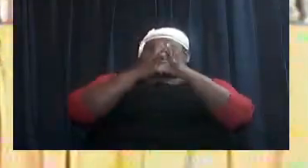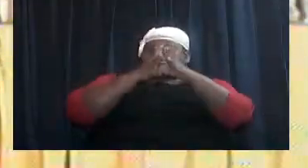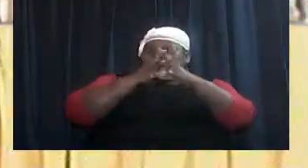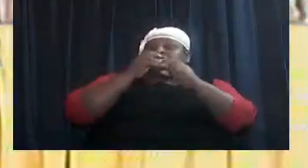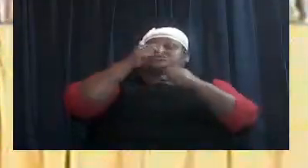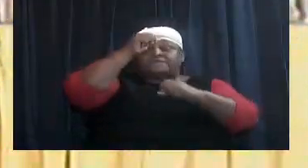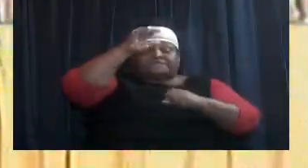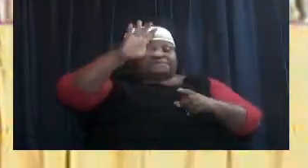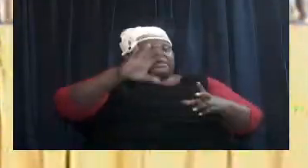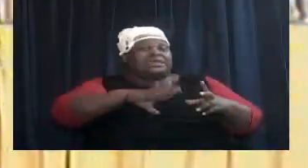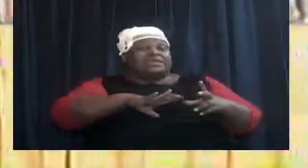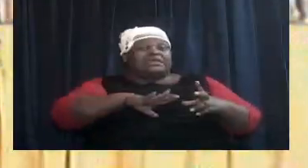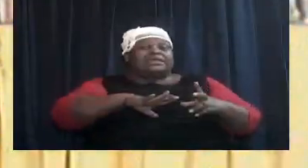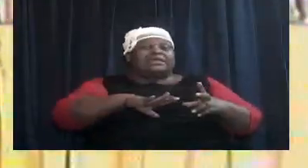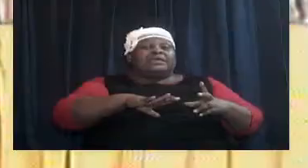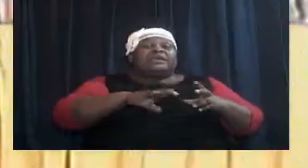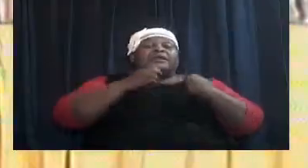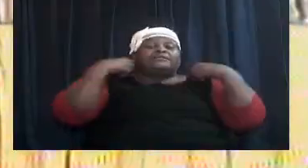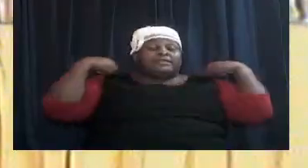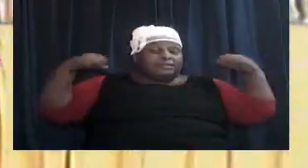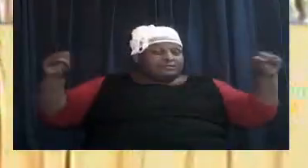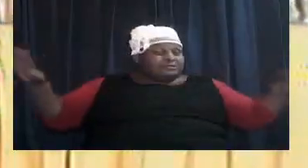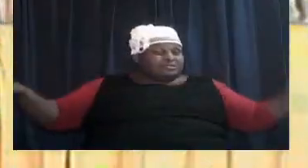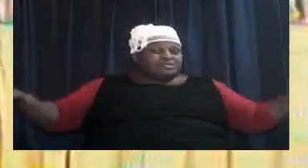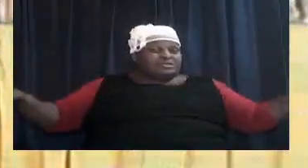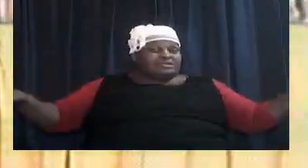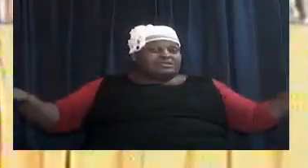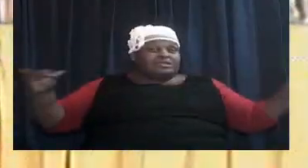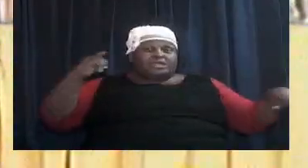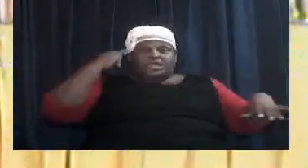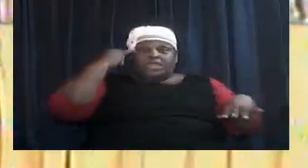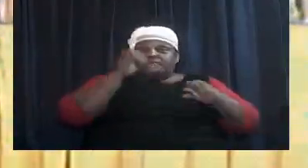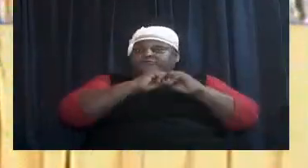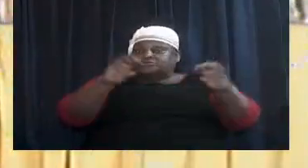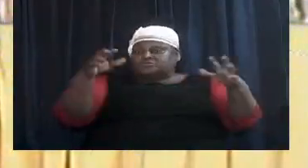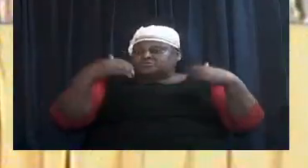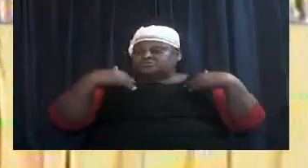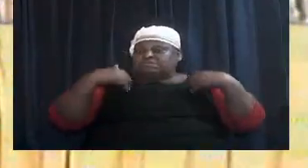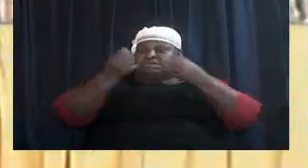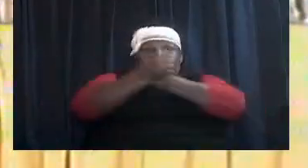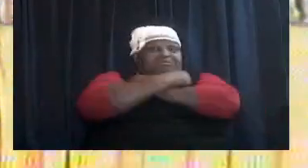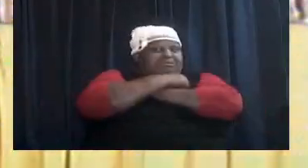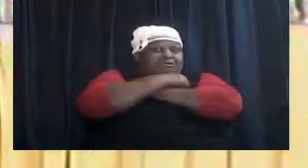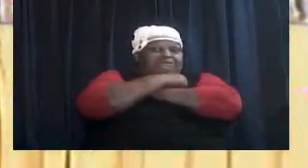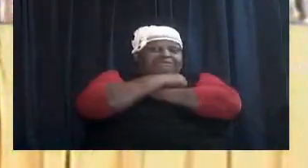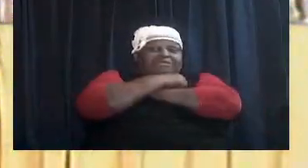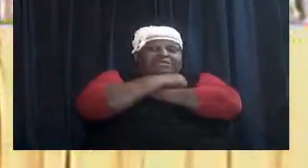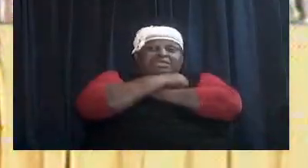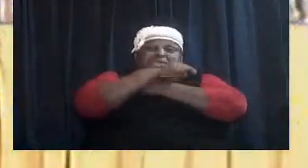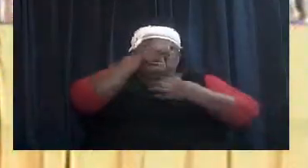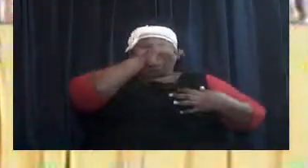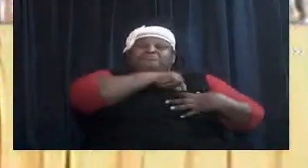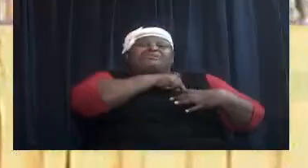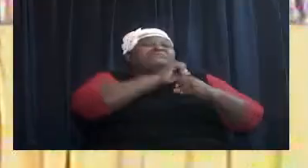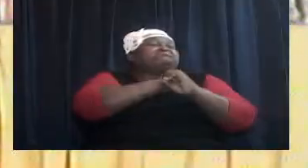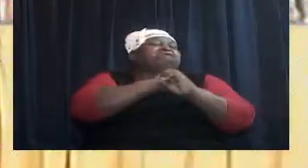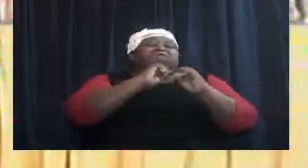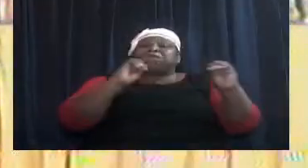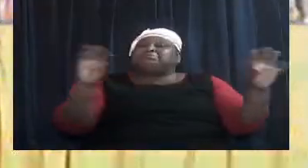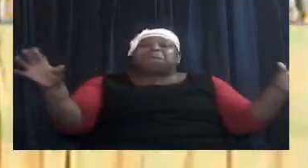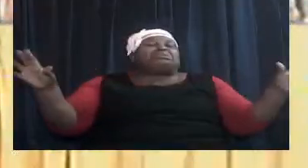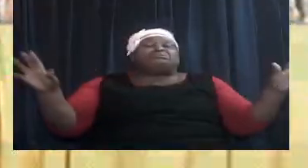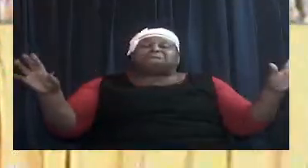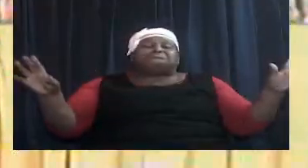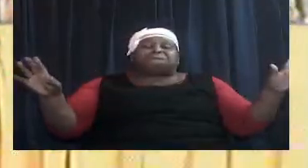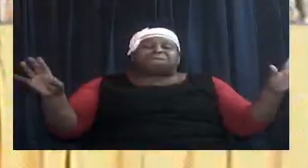men and of angels, if we don't have love, it profiteth nothing.